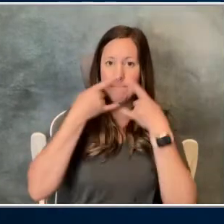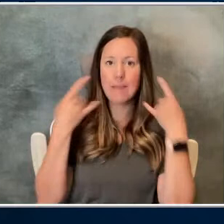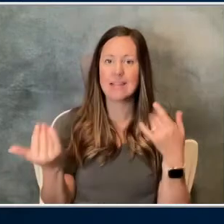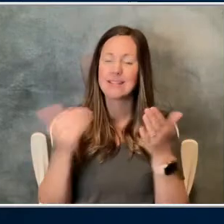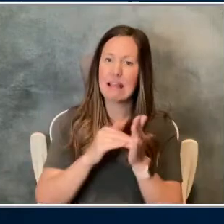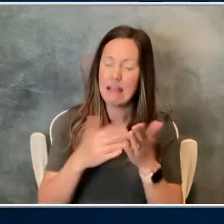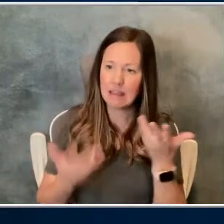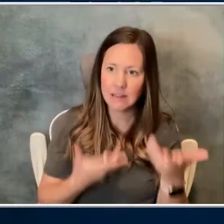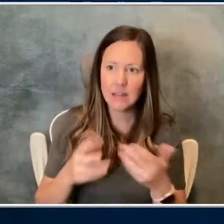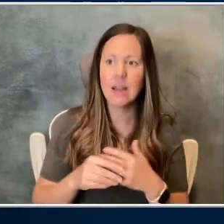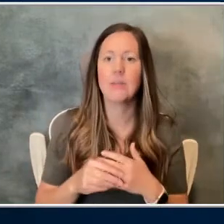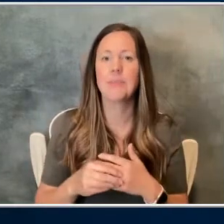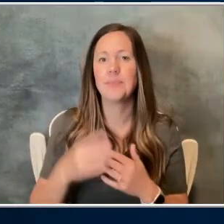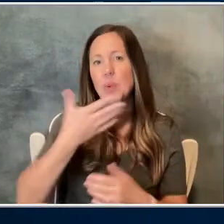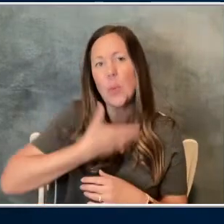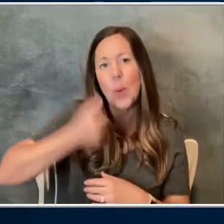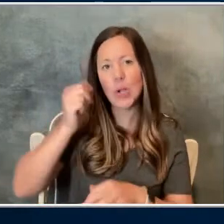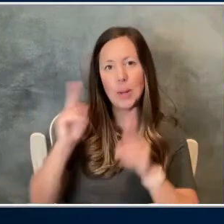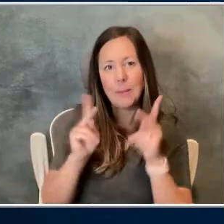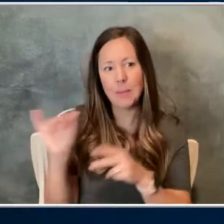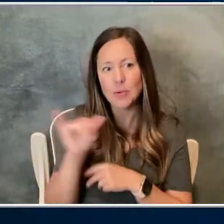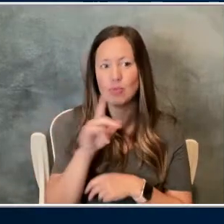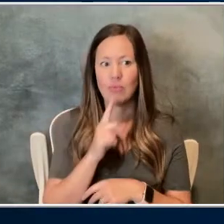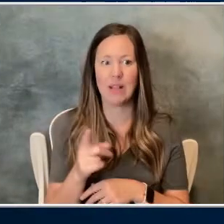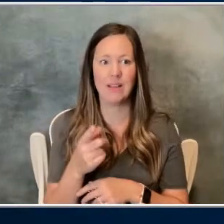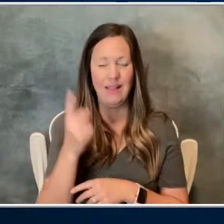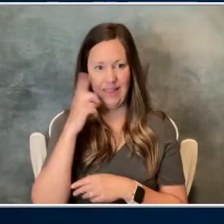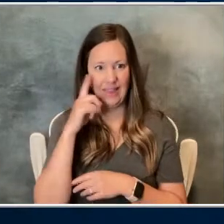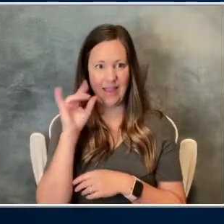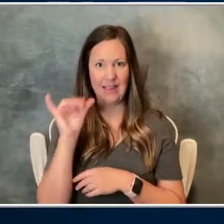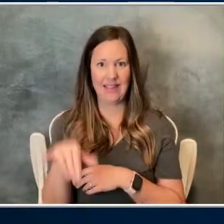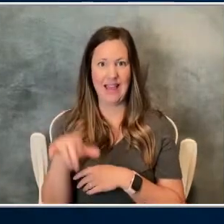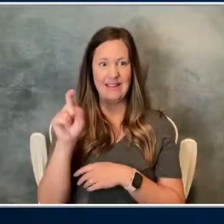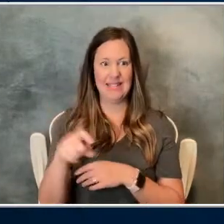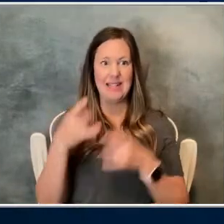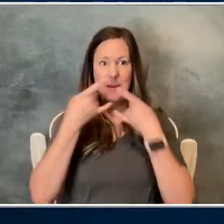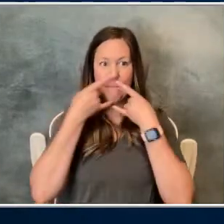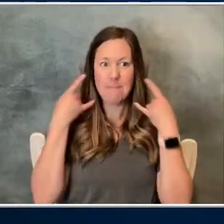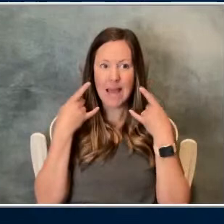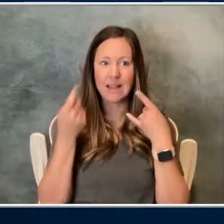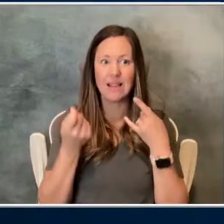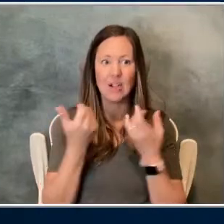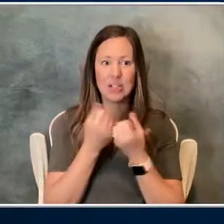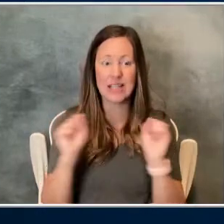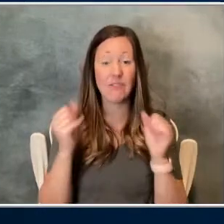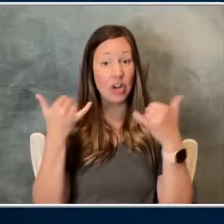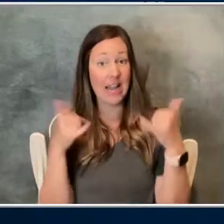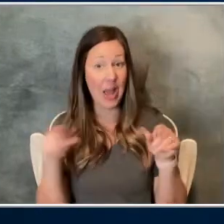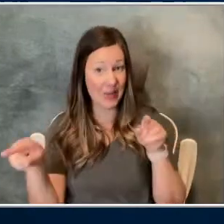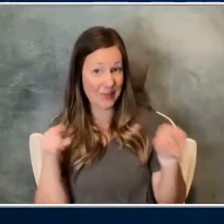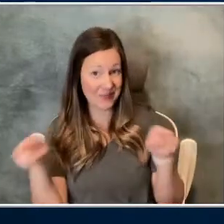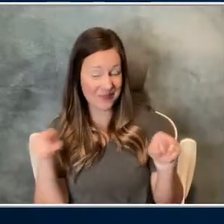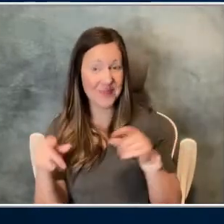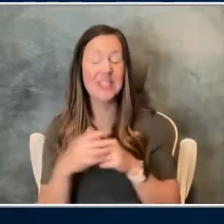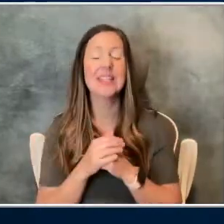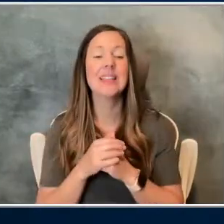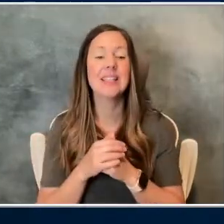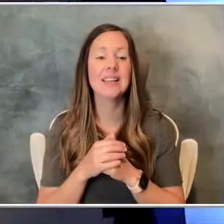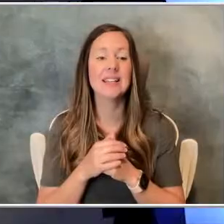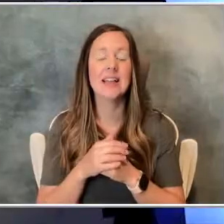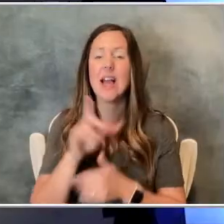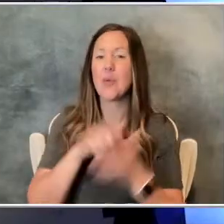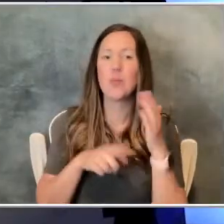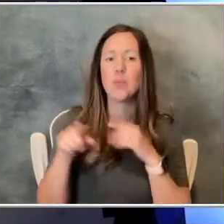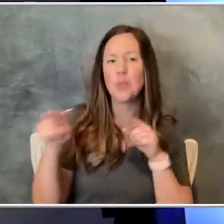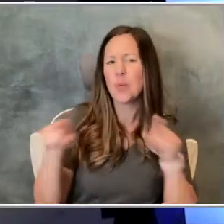and you think, gosh, I think you got to have a mask and be a little safer. And so I'm going to turn to our guests here for just a moment and say, what are you guys